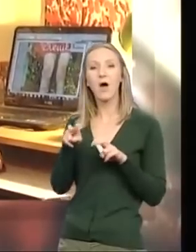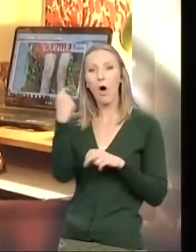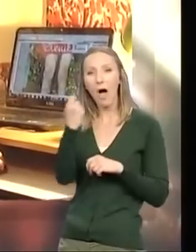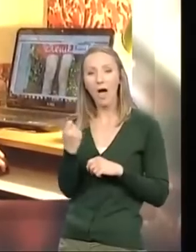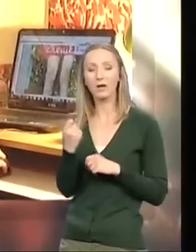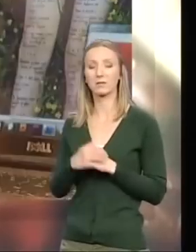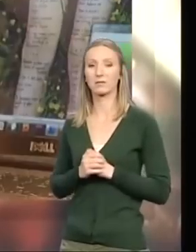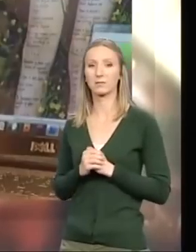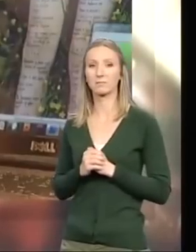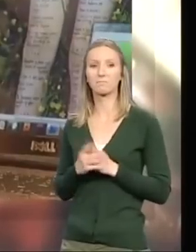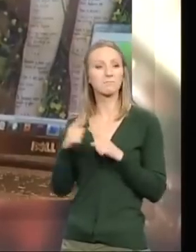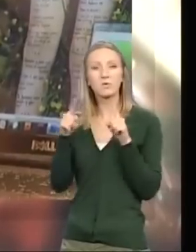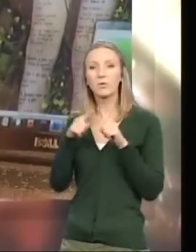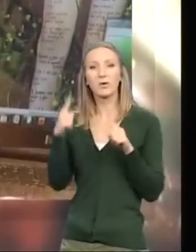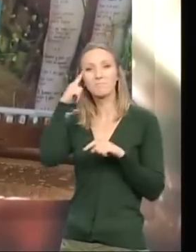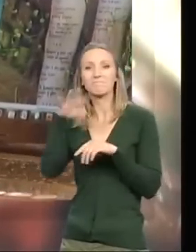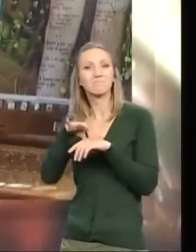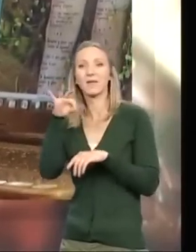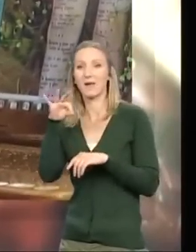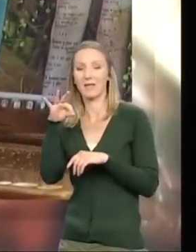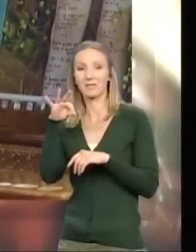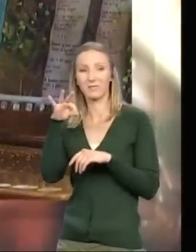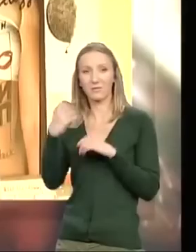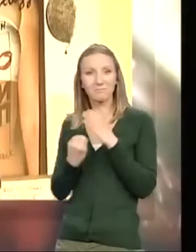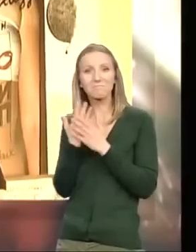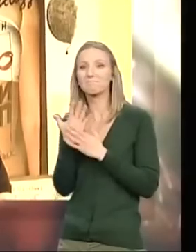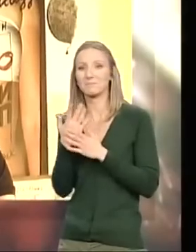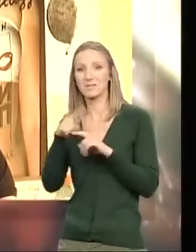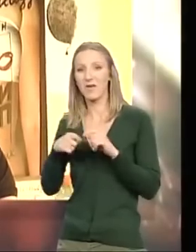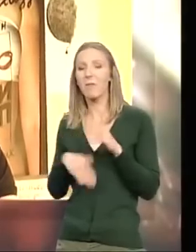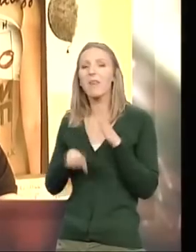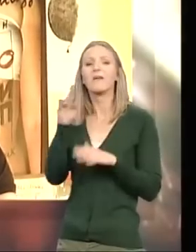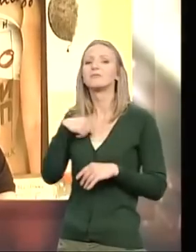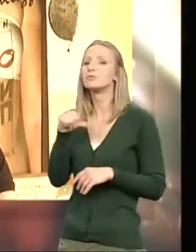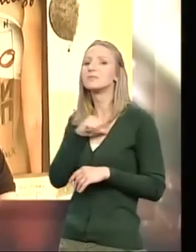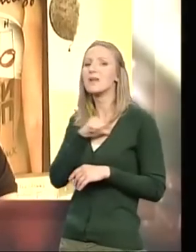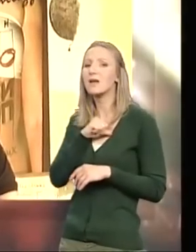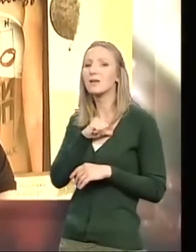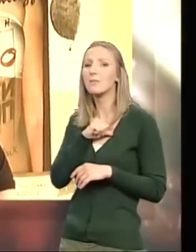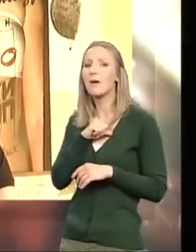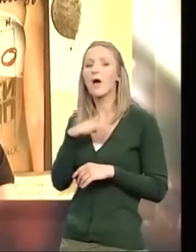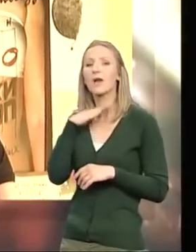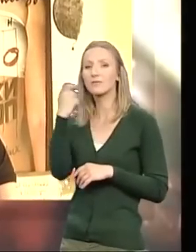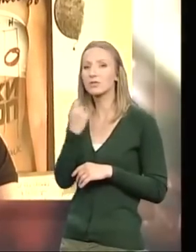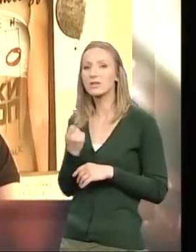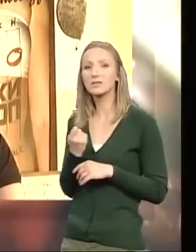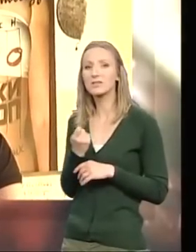creative things. I do things. interesting about graphic design is